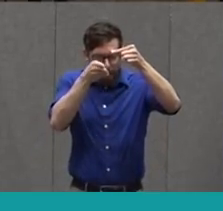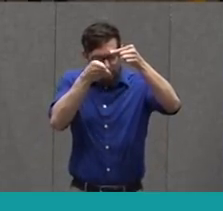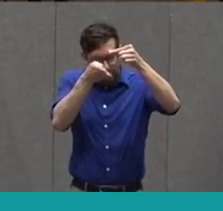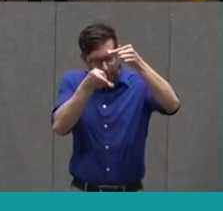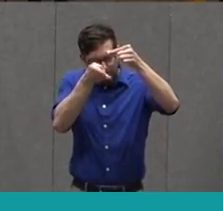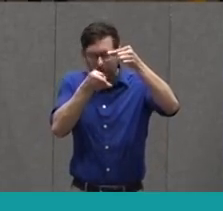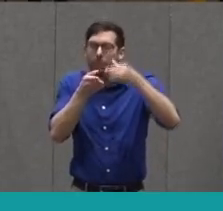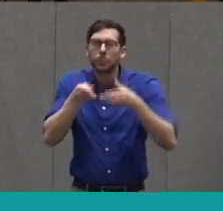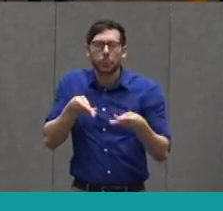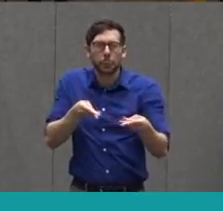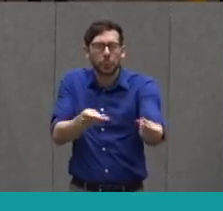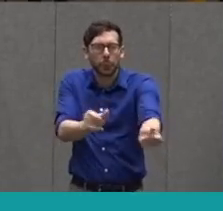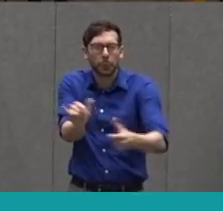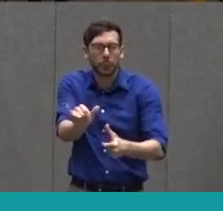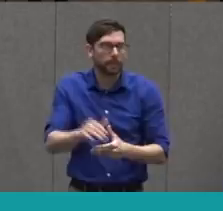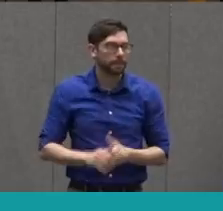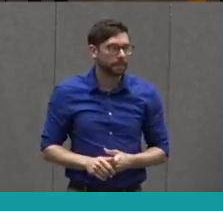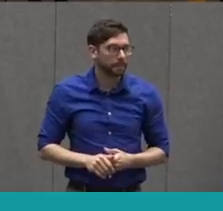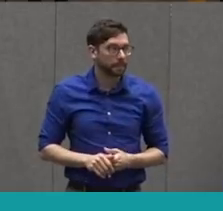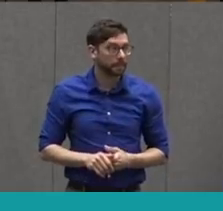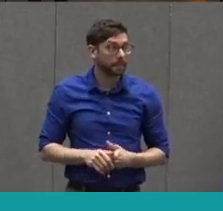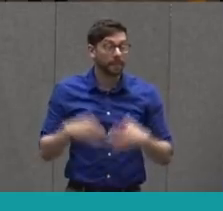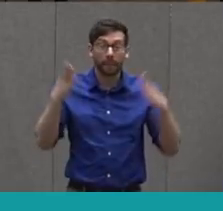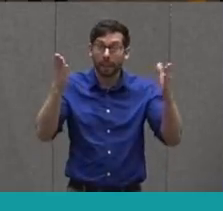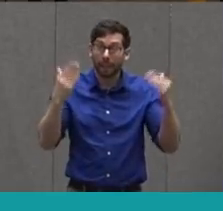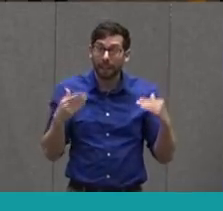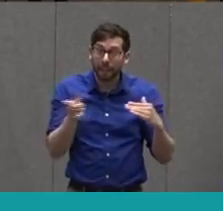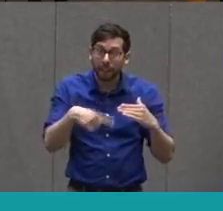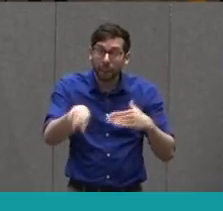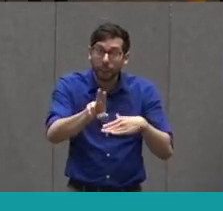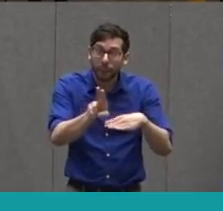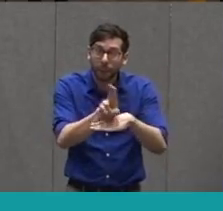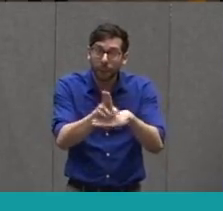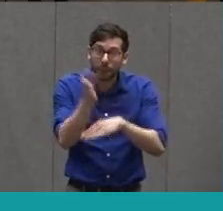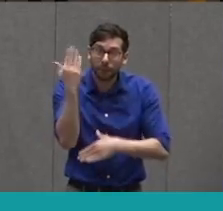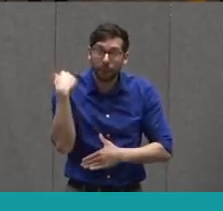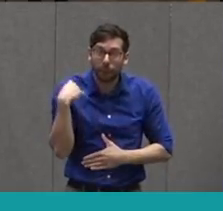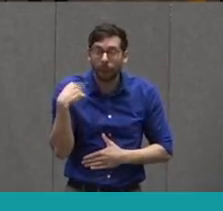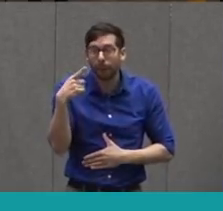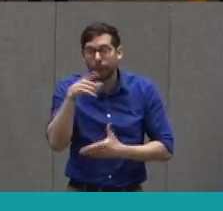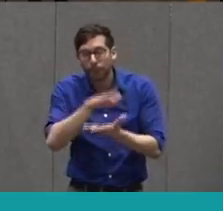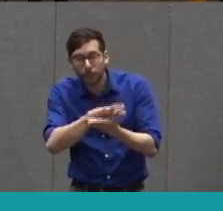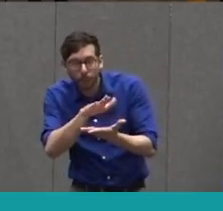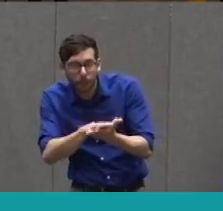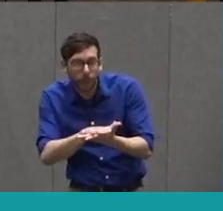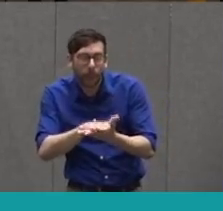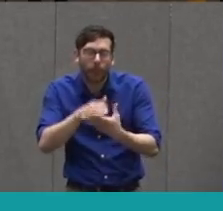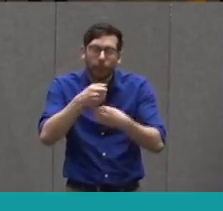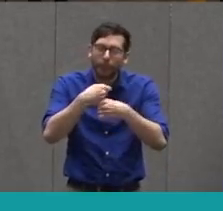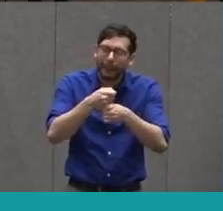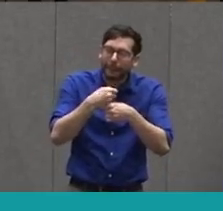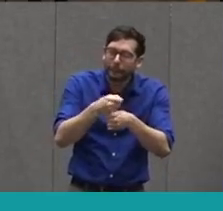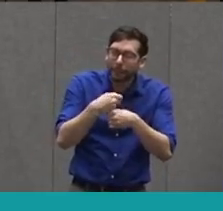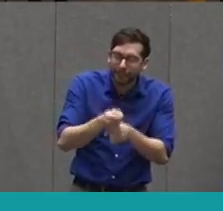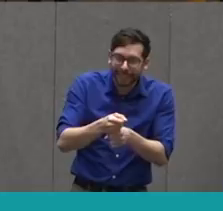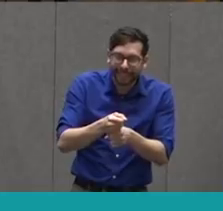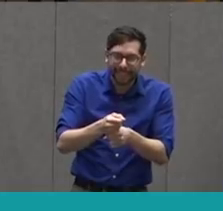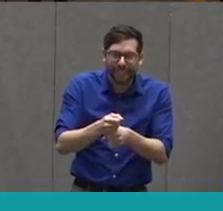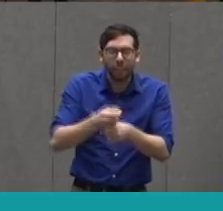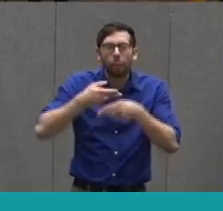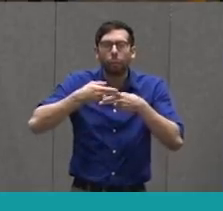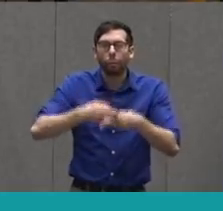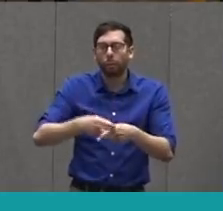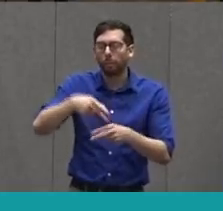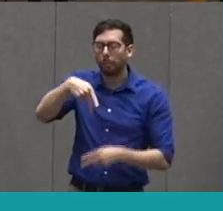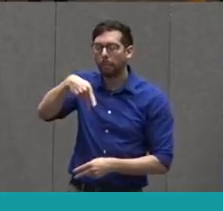Next up, have you ever used these maybe at school or to make crafts? Pipe cleaners. So I'm thinking from